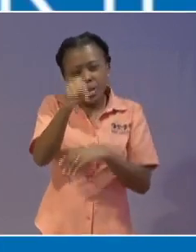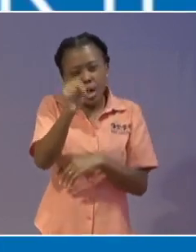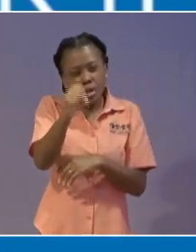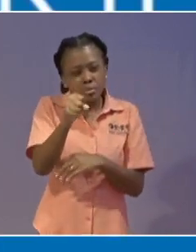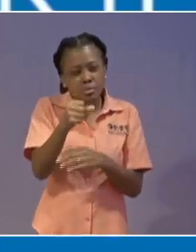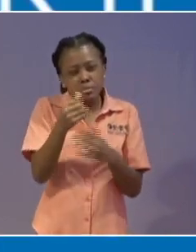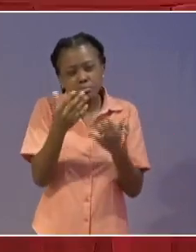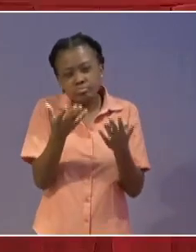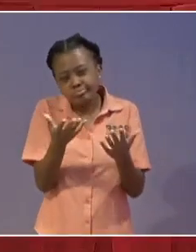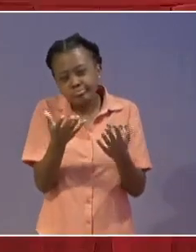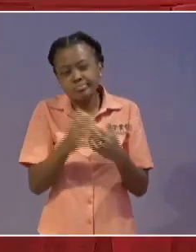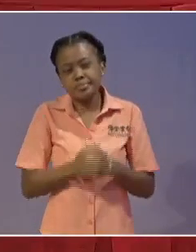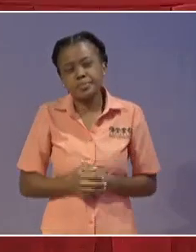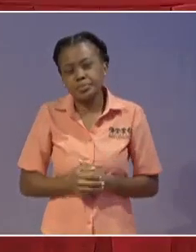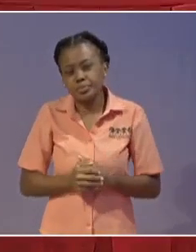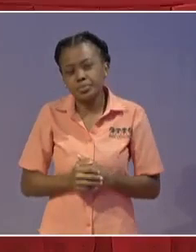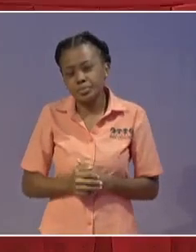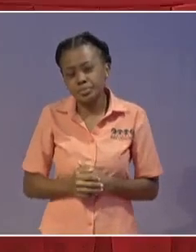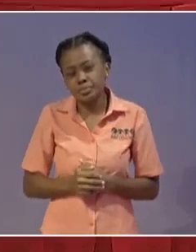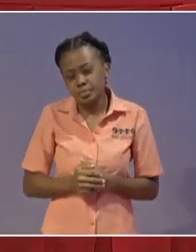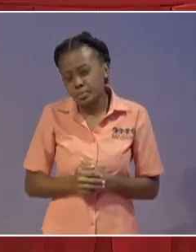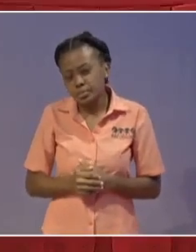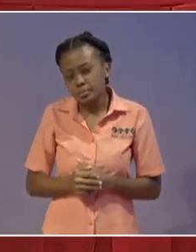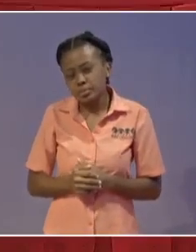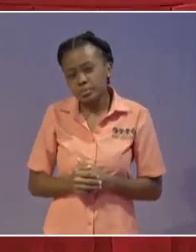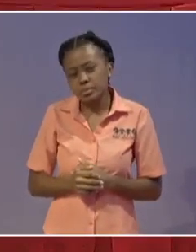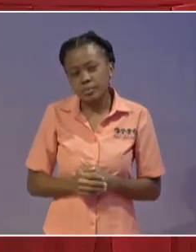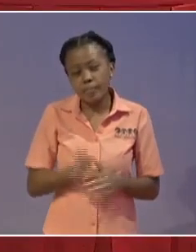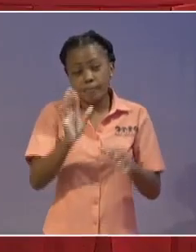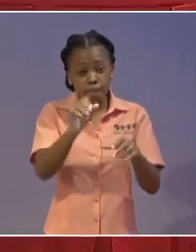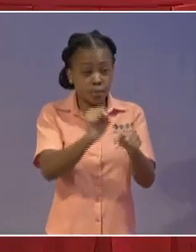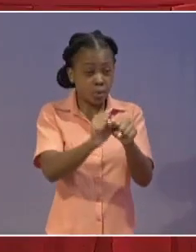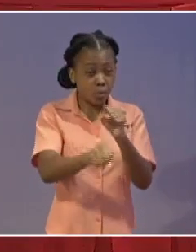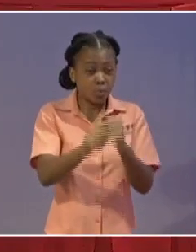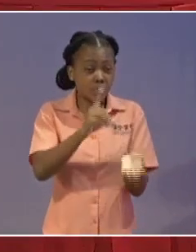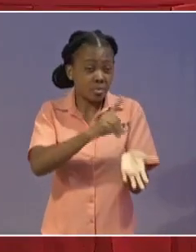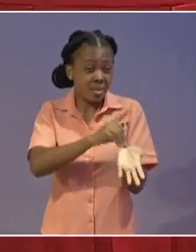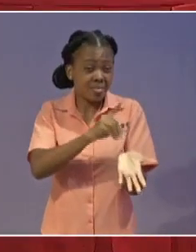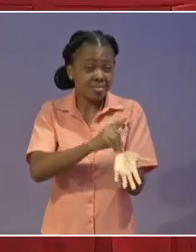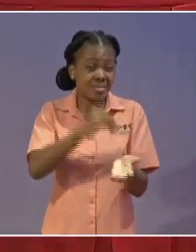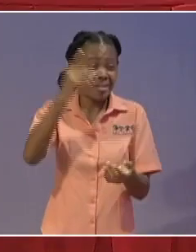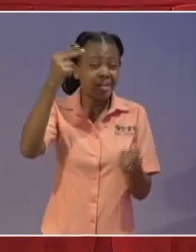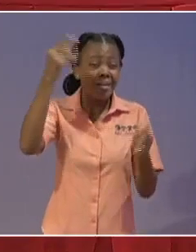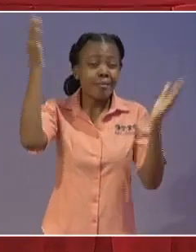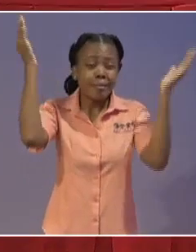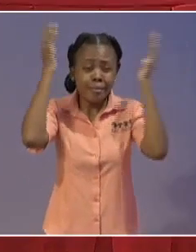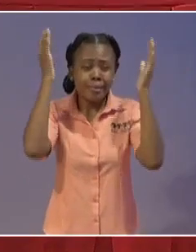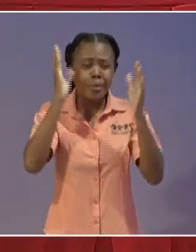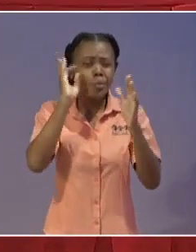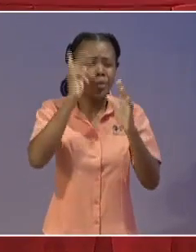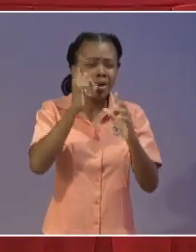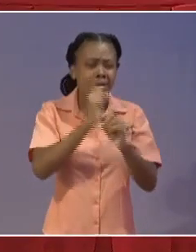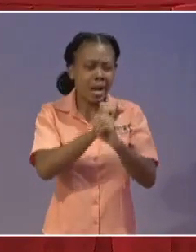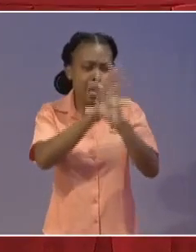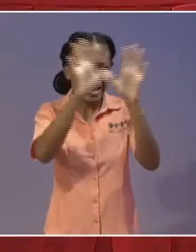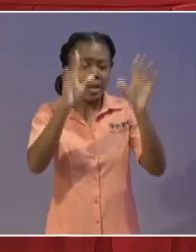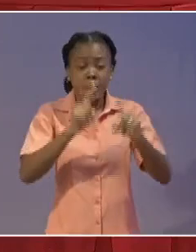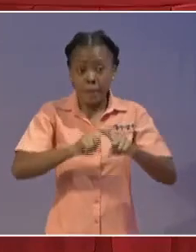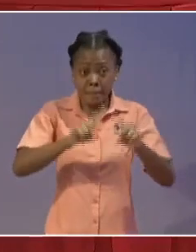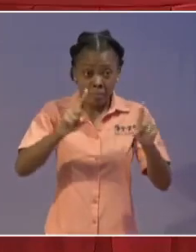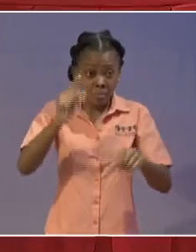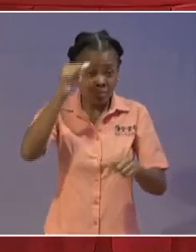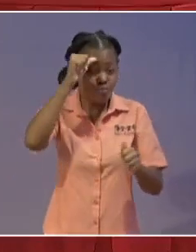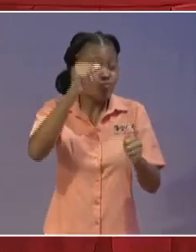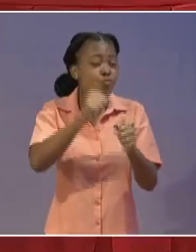you. Okay, so Dr. Hines will clarify, but just a note, the point of vaccination and why we